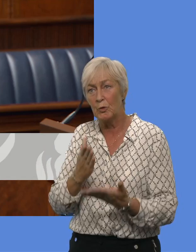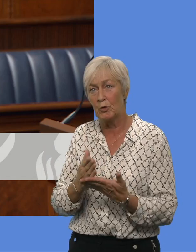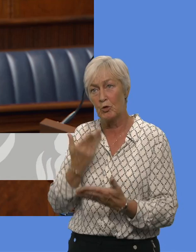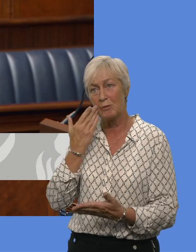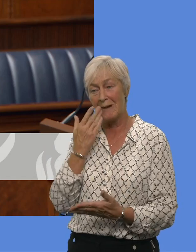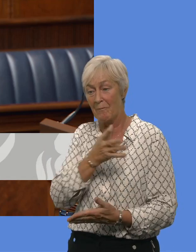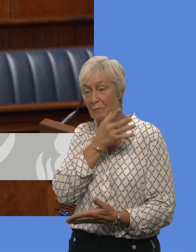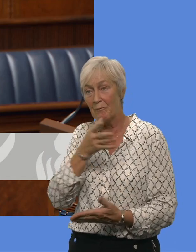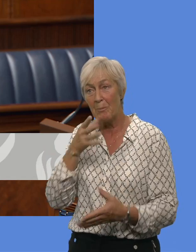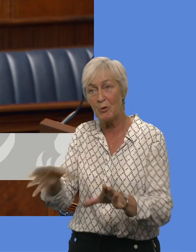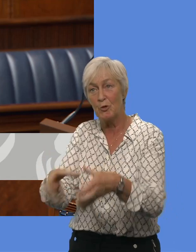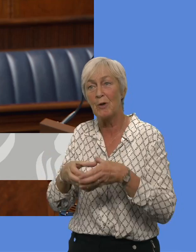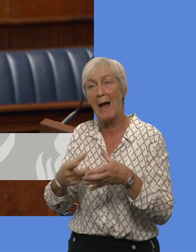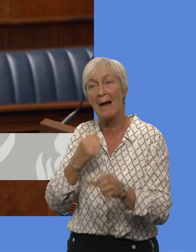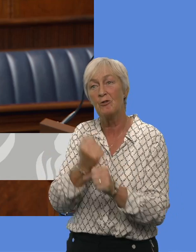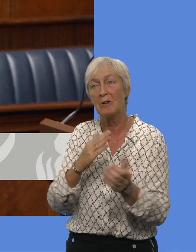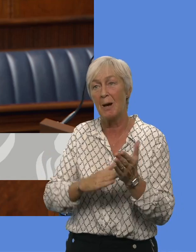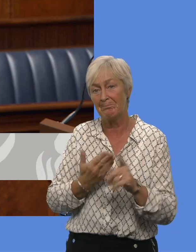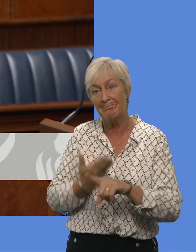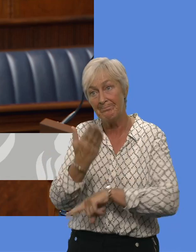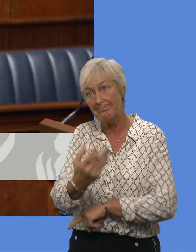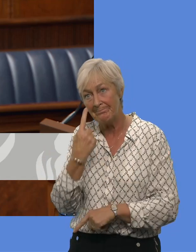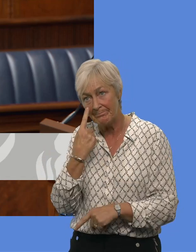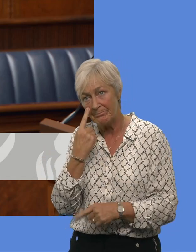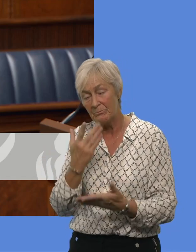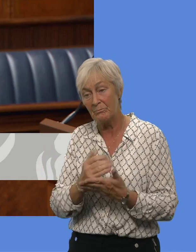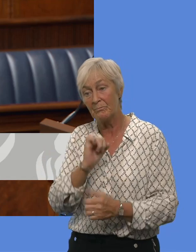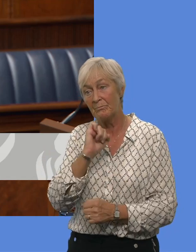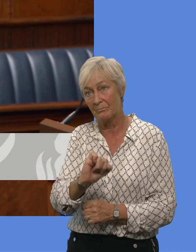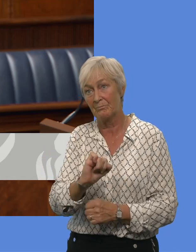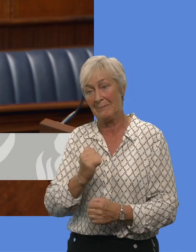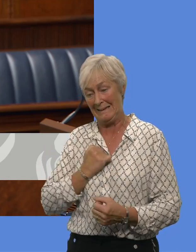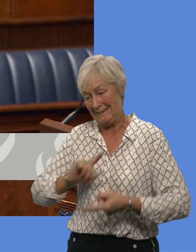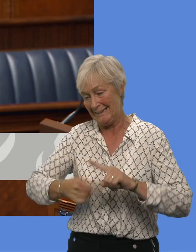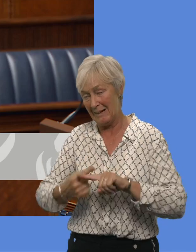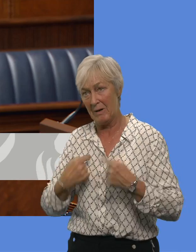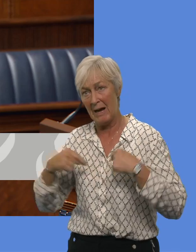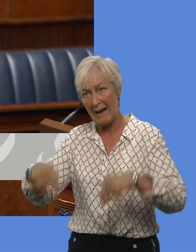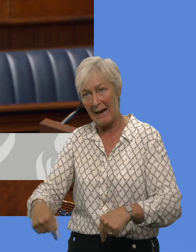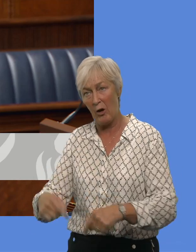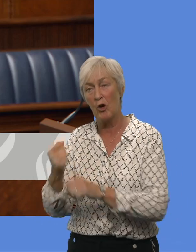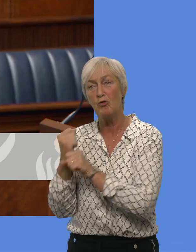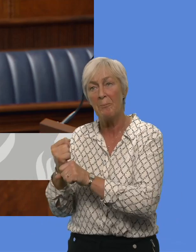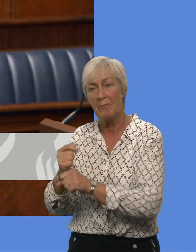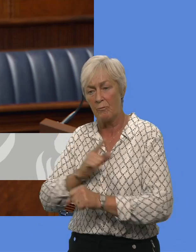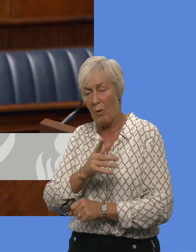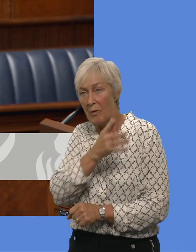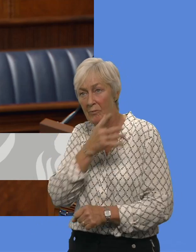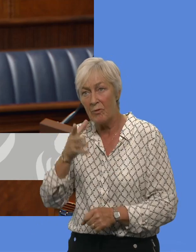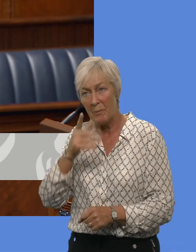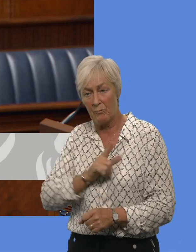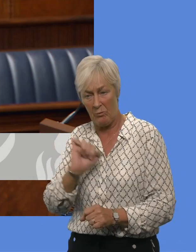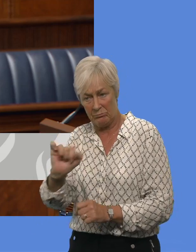Ulster Farmers Union AGM, and I made very clear that, look, in the executive, I am here to be a champion for farmers and for our